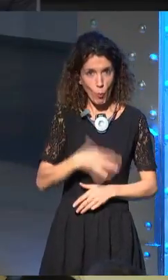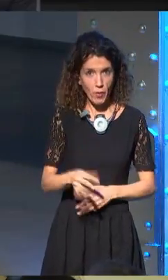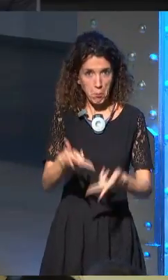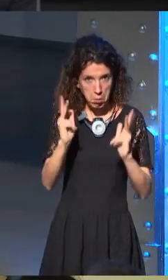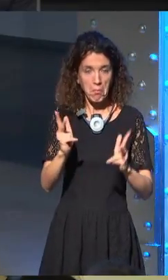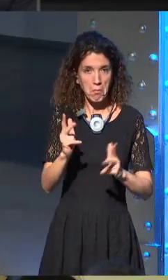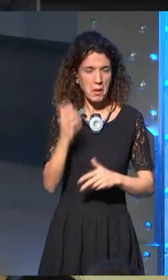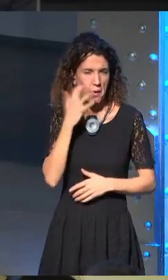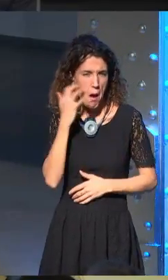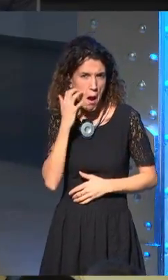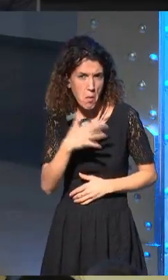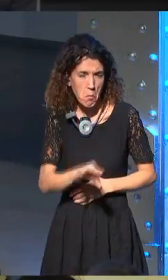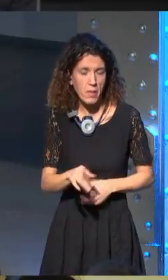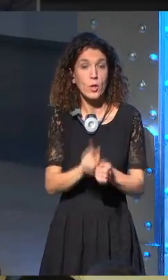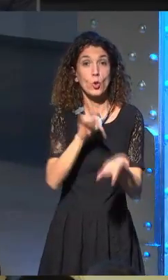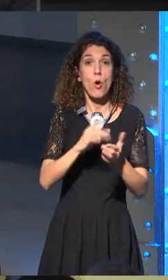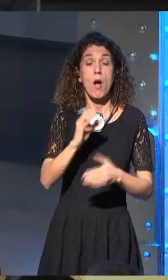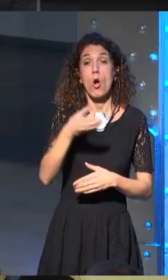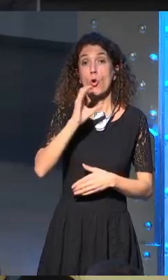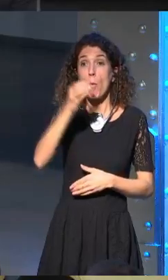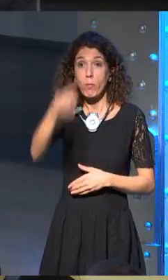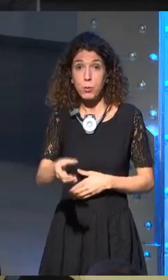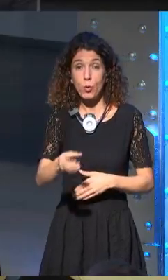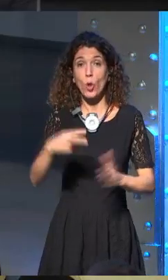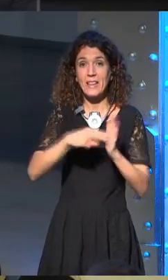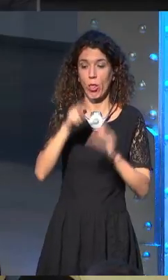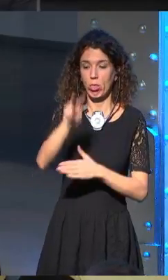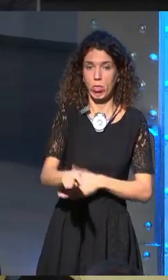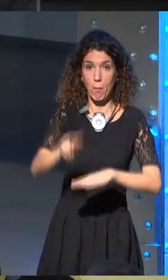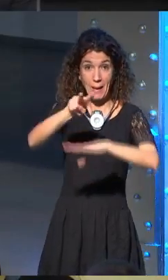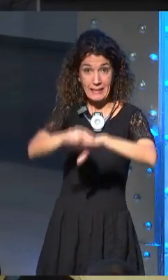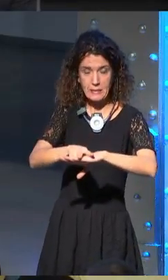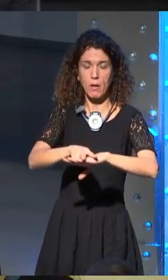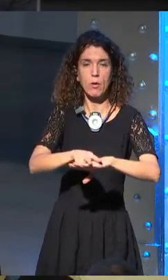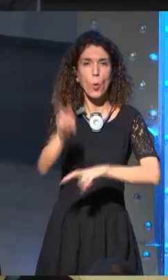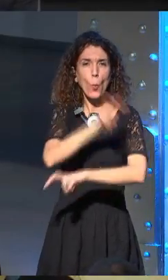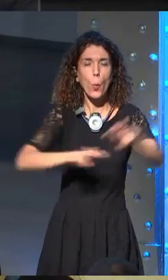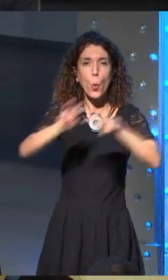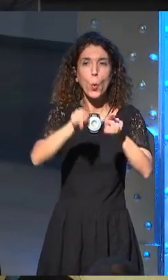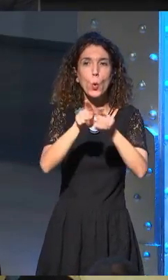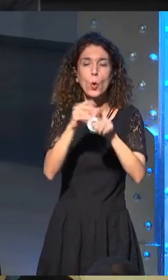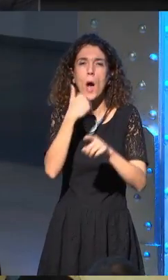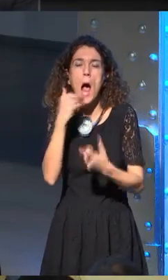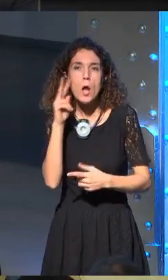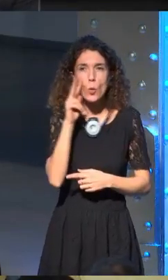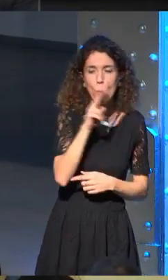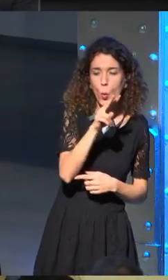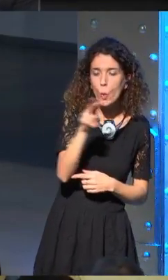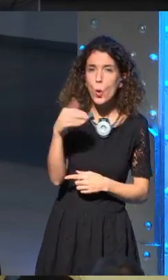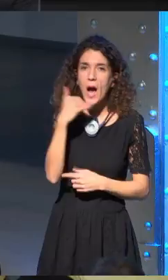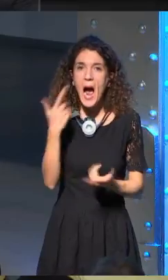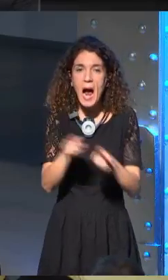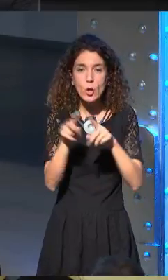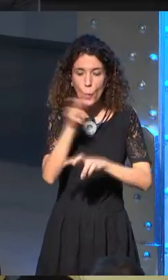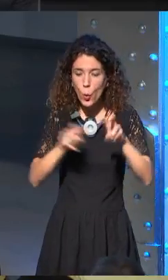And every time I put a glass or fork down on the table, there's a part of my mind that is looking for a dot of Velcro or a strip of duct tape